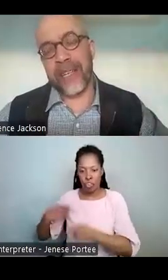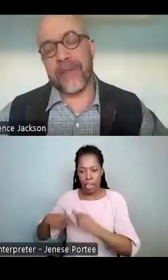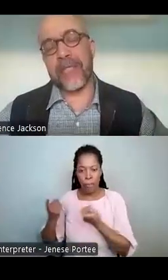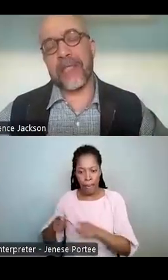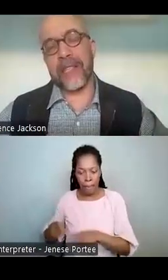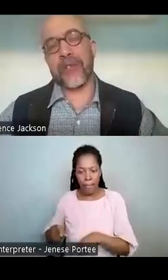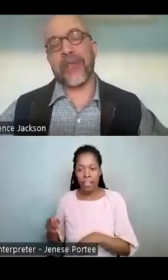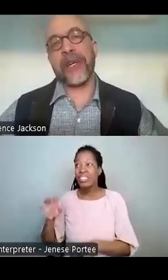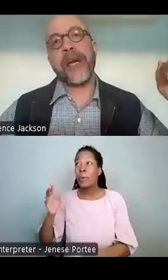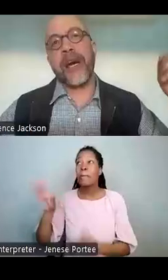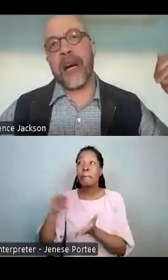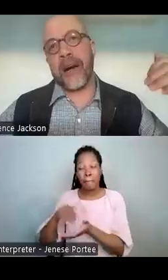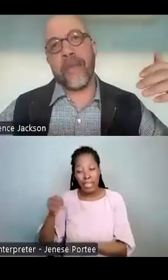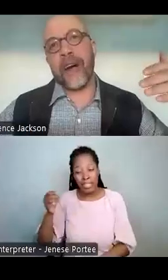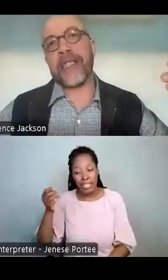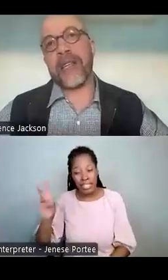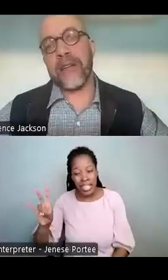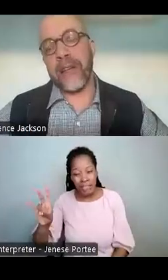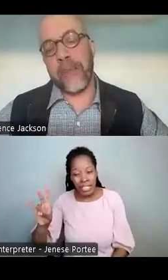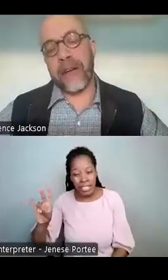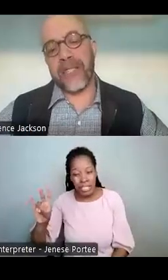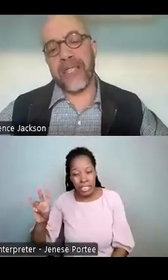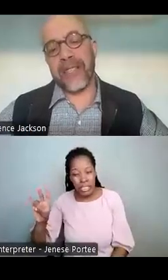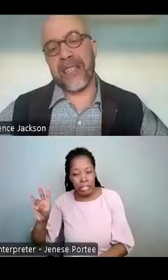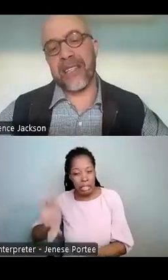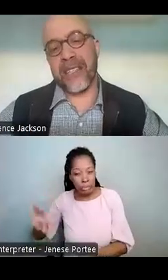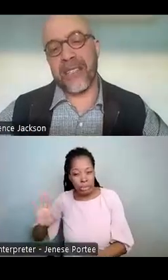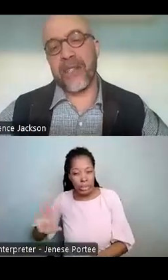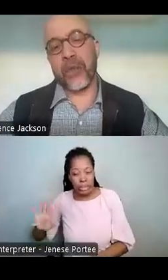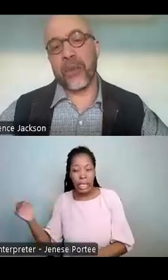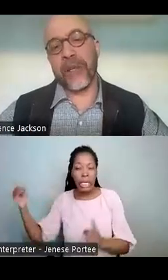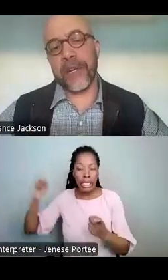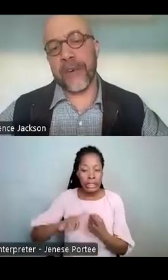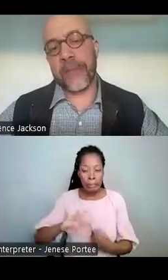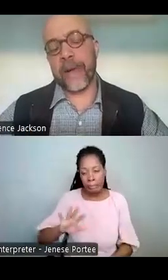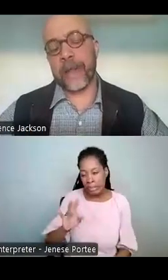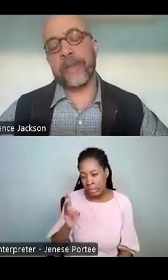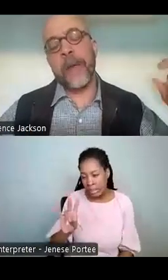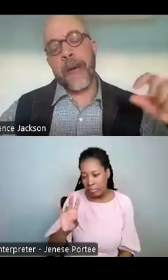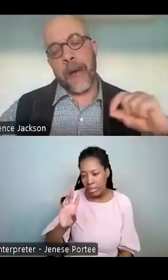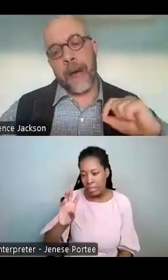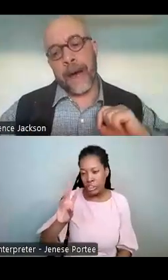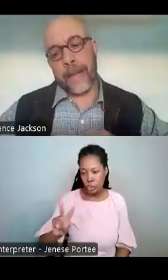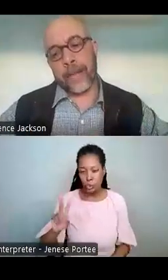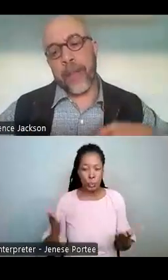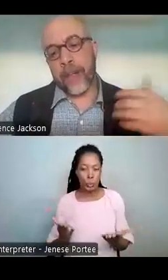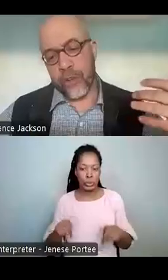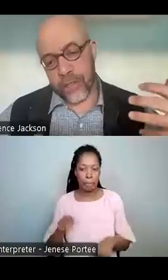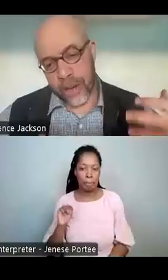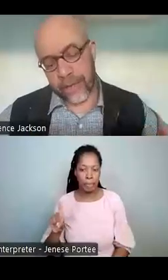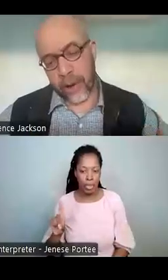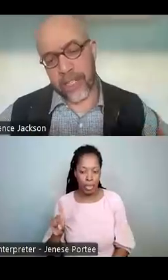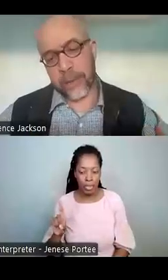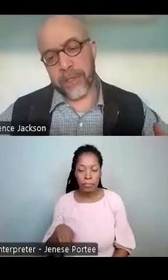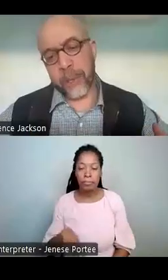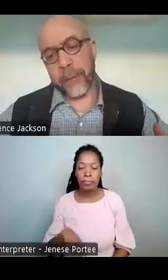mid 17th century until about 1762 here in Maryland. You also